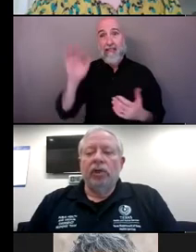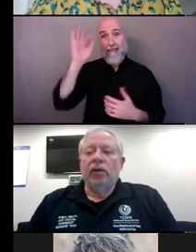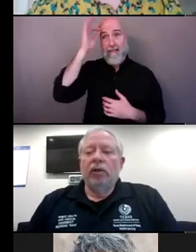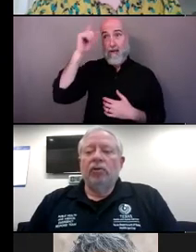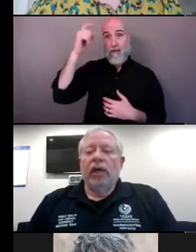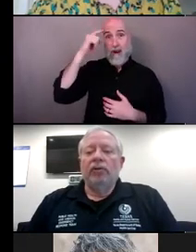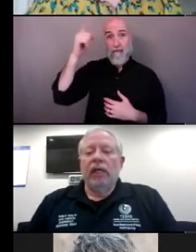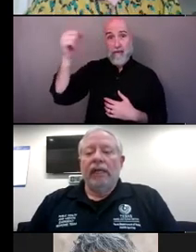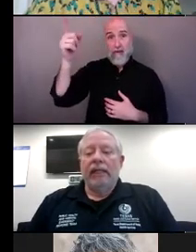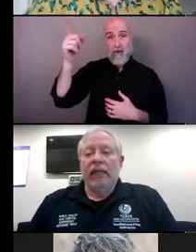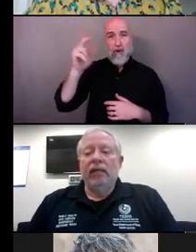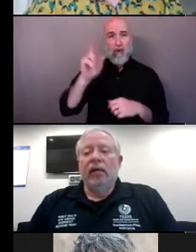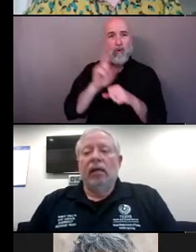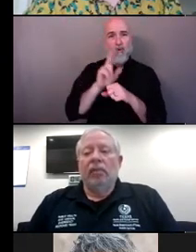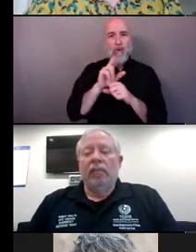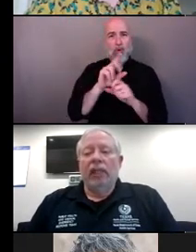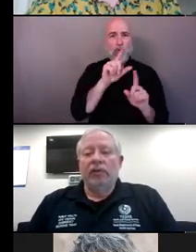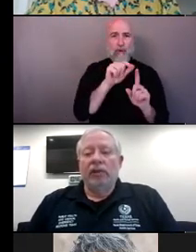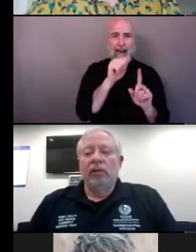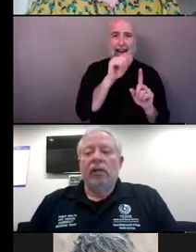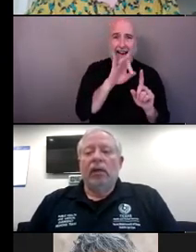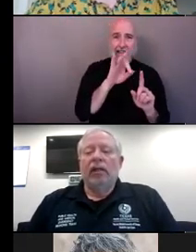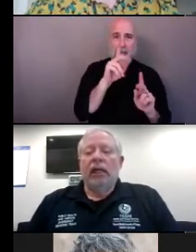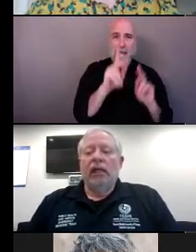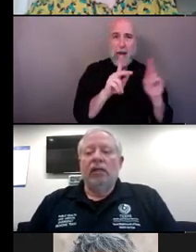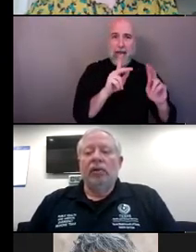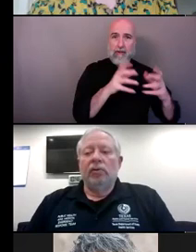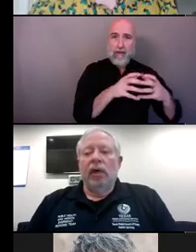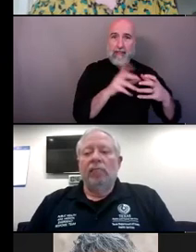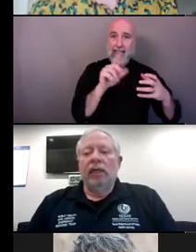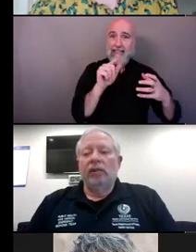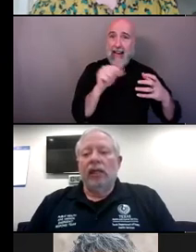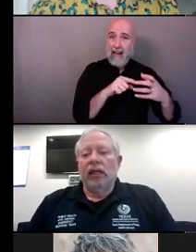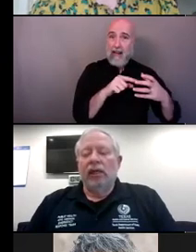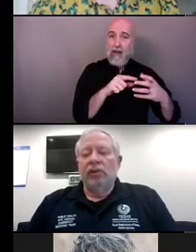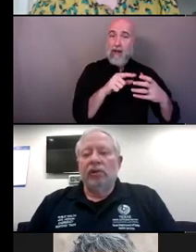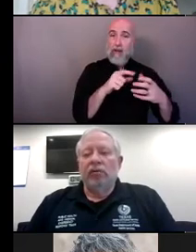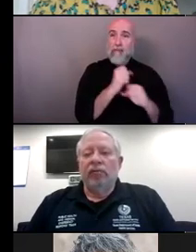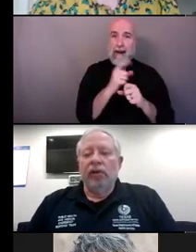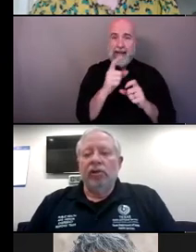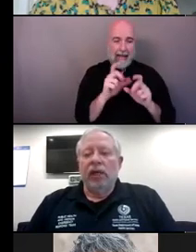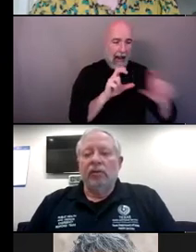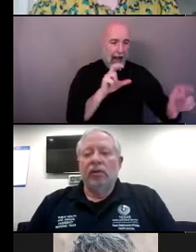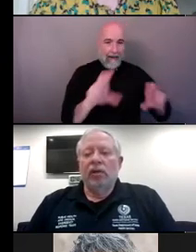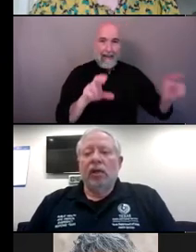is using 2018 population data to make its allocation to the various states.